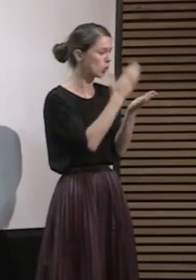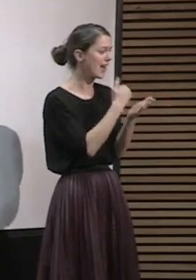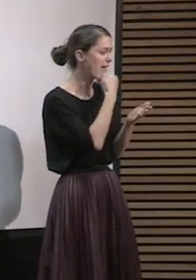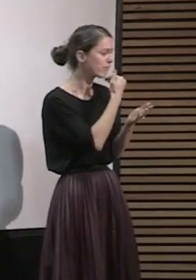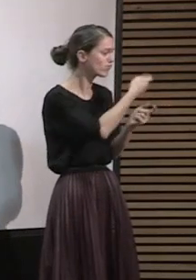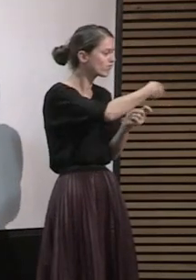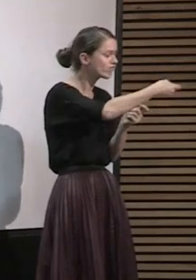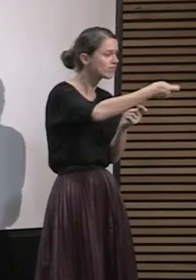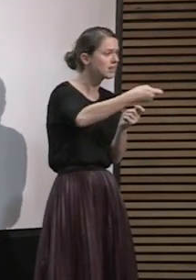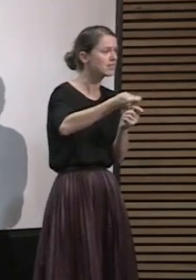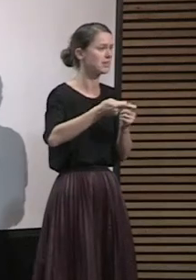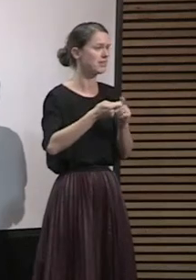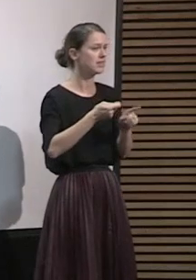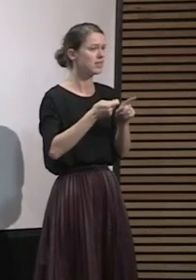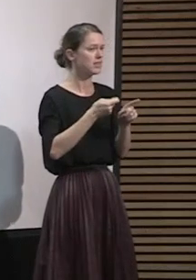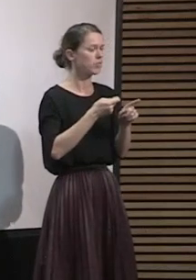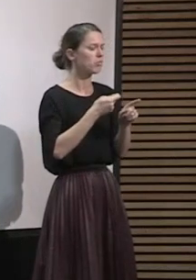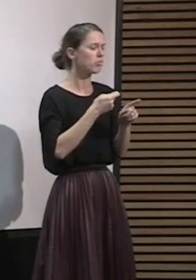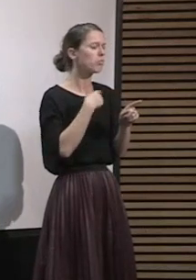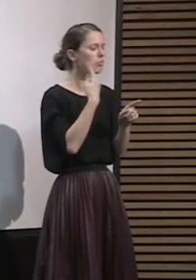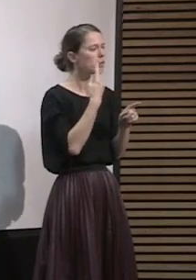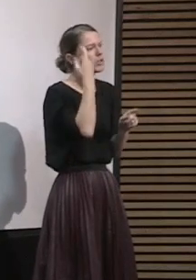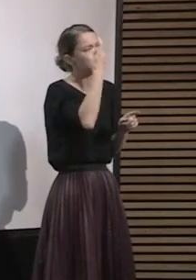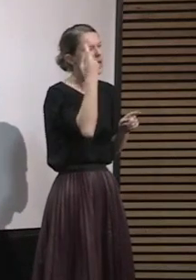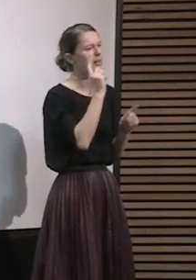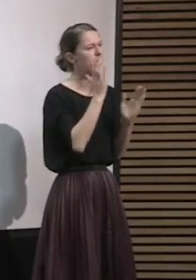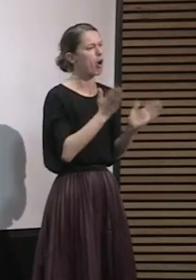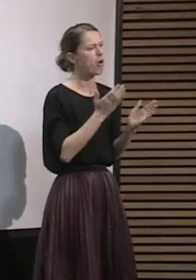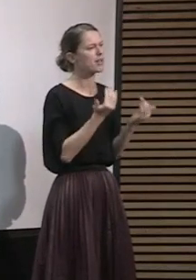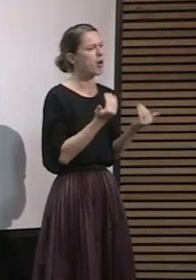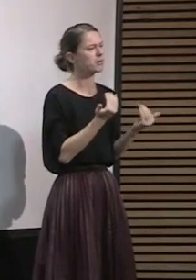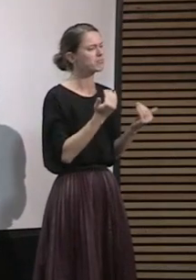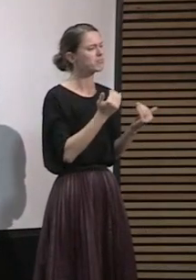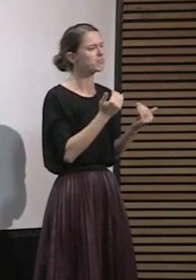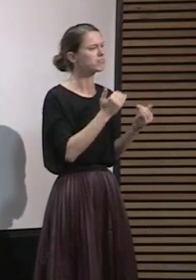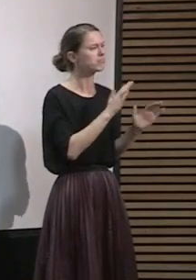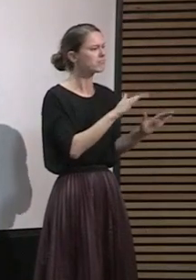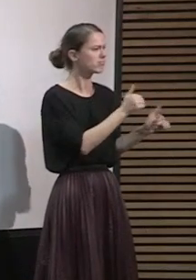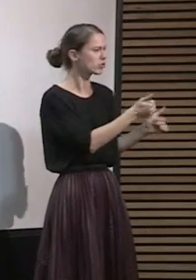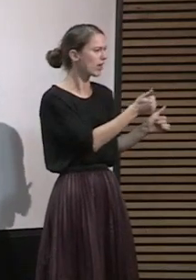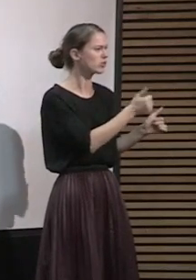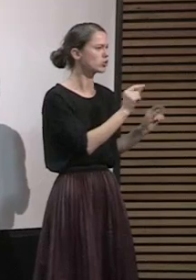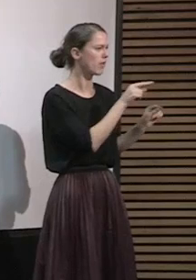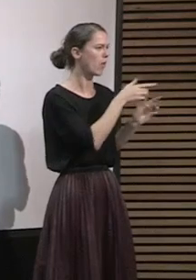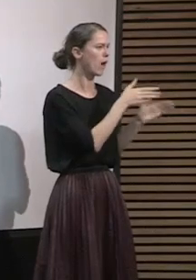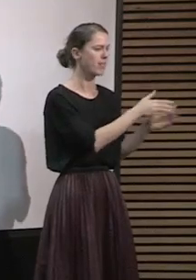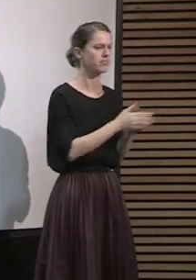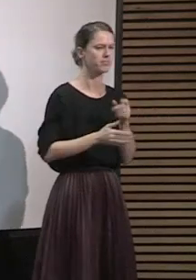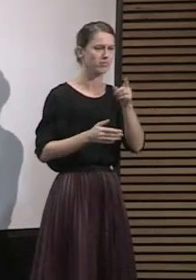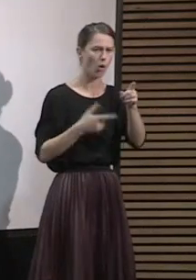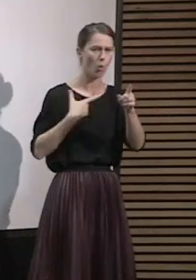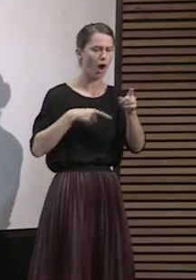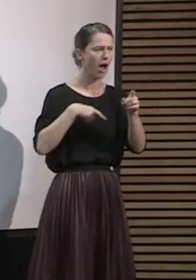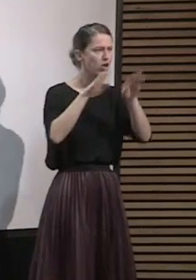their use, and we'll keep that under advisement, but at this stage people were satisfied with that decision. Did you decide not to move